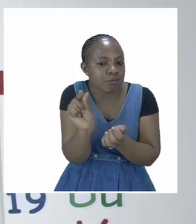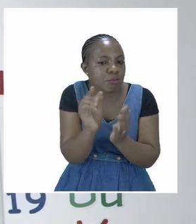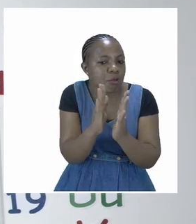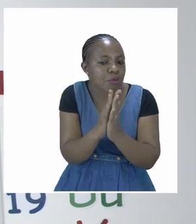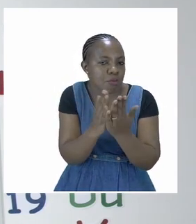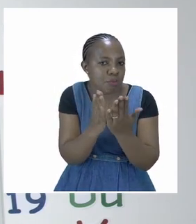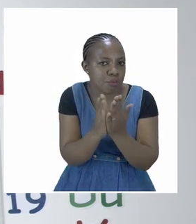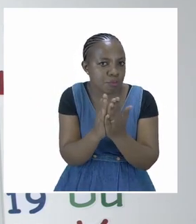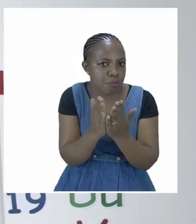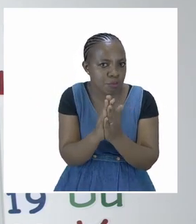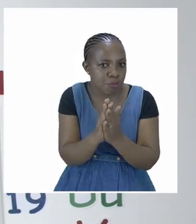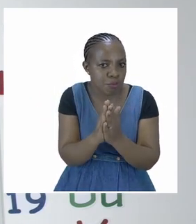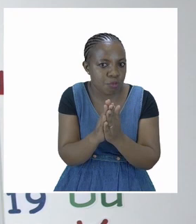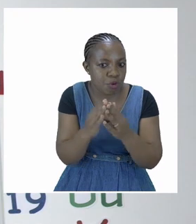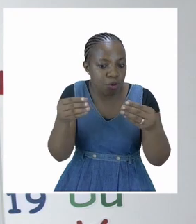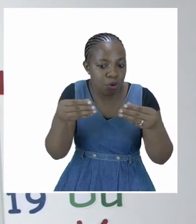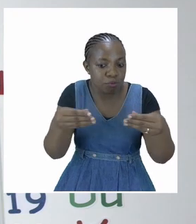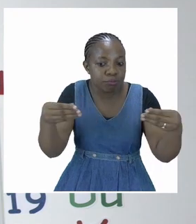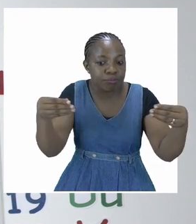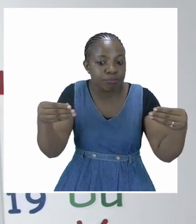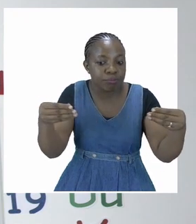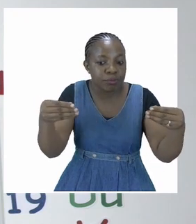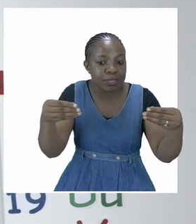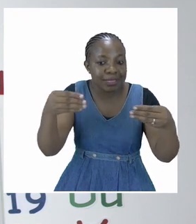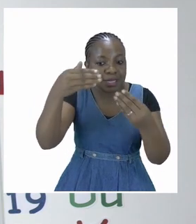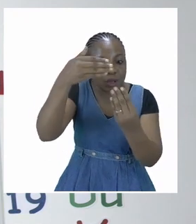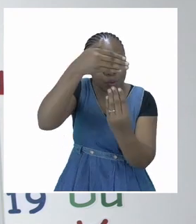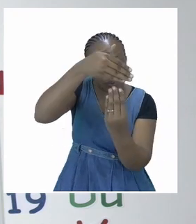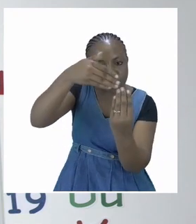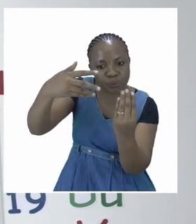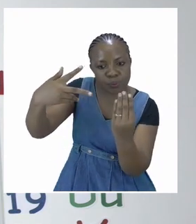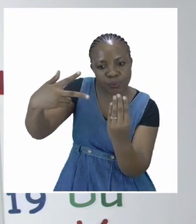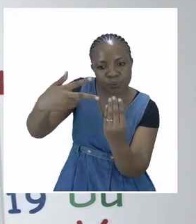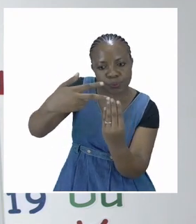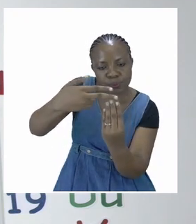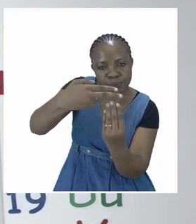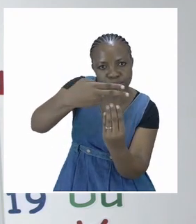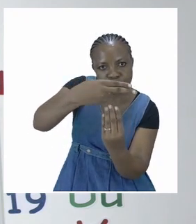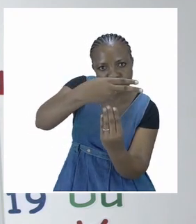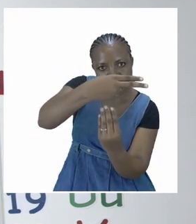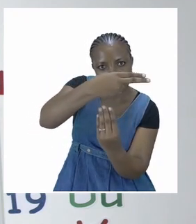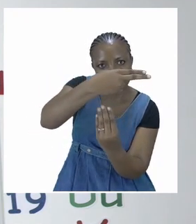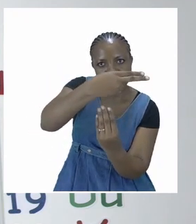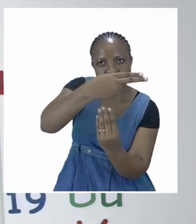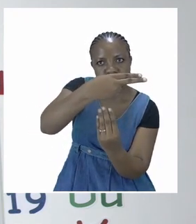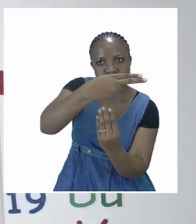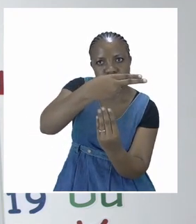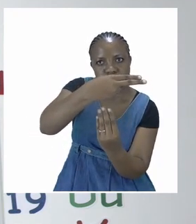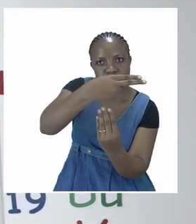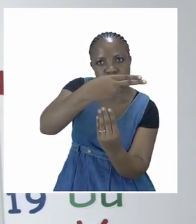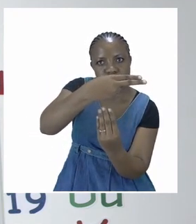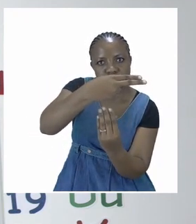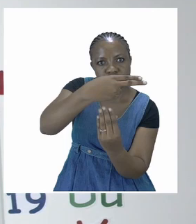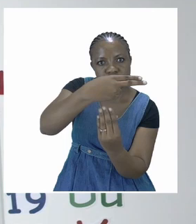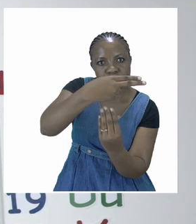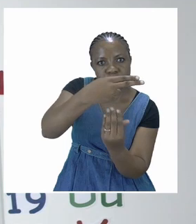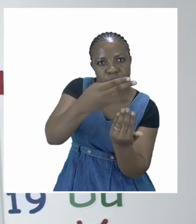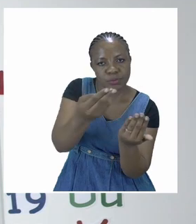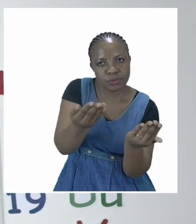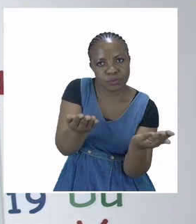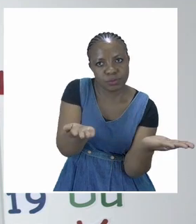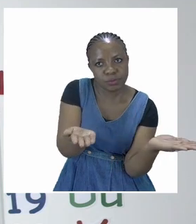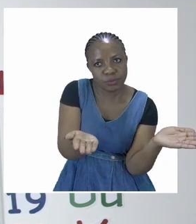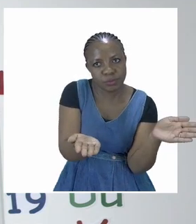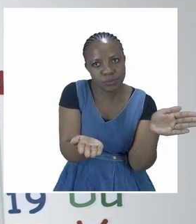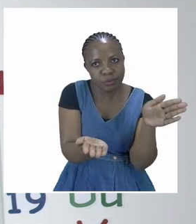booklet. Please cut the top of the lesson booklet with a pair of scissors and fold